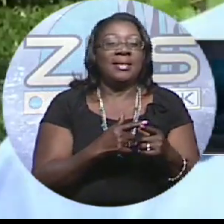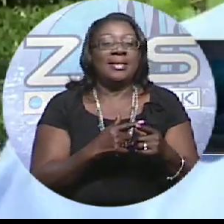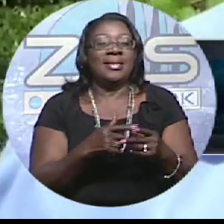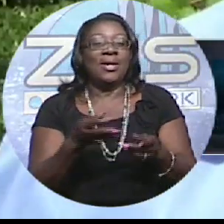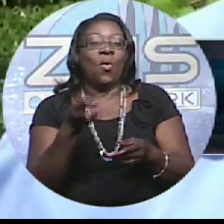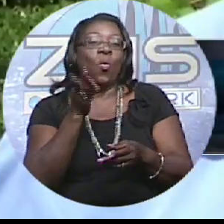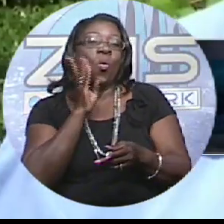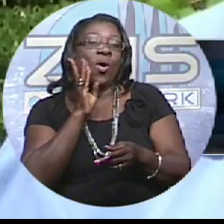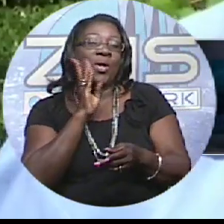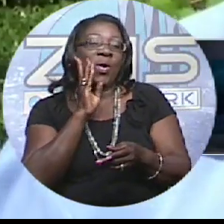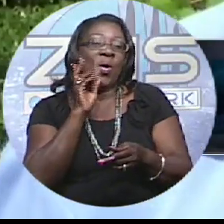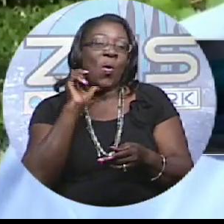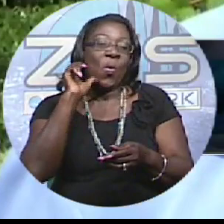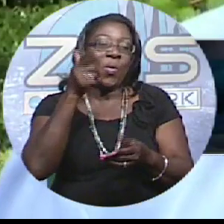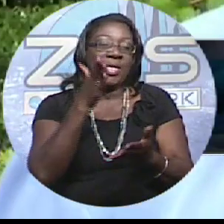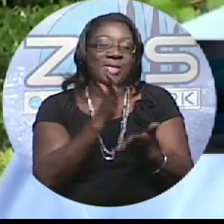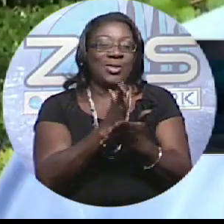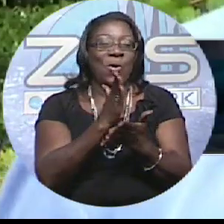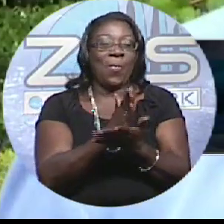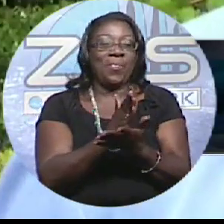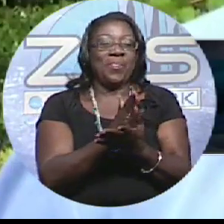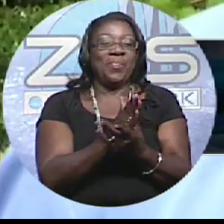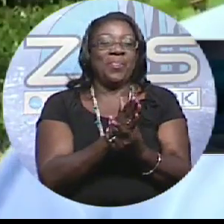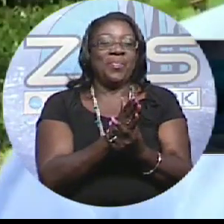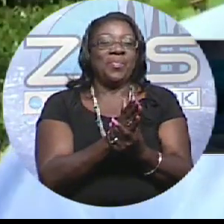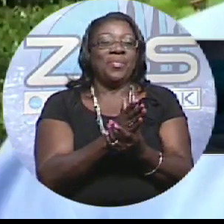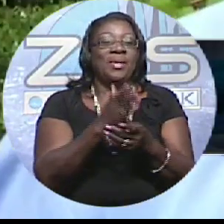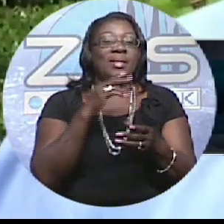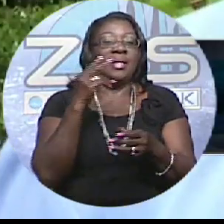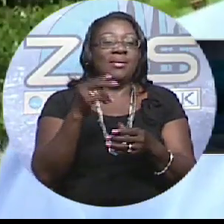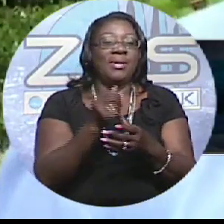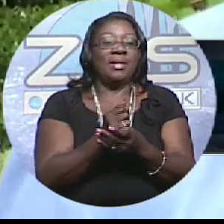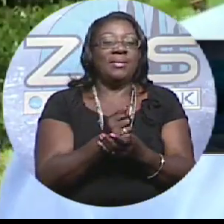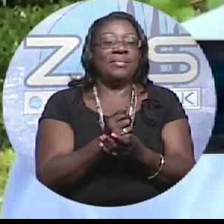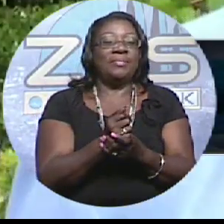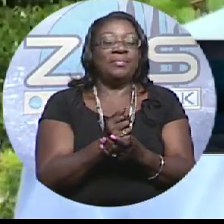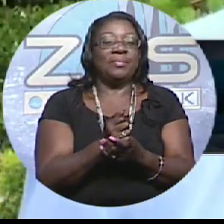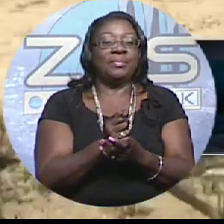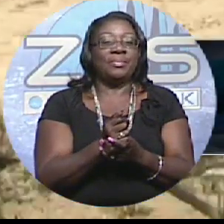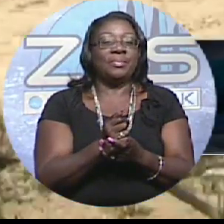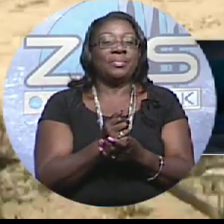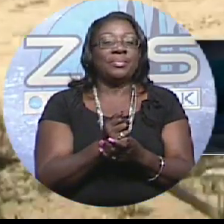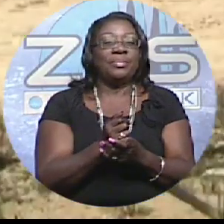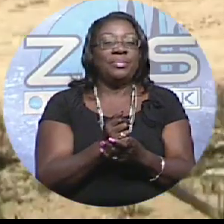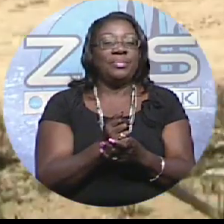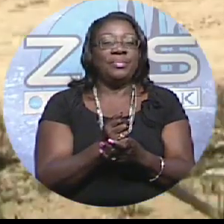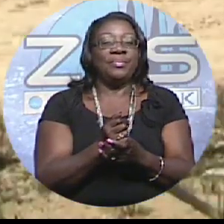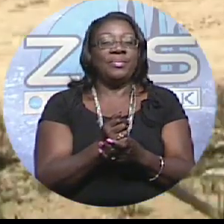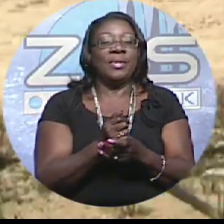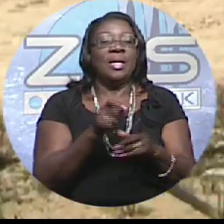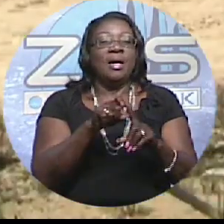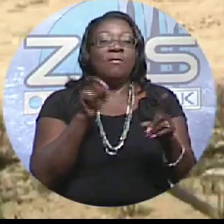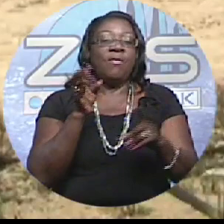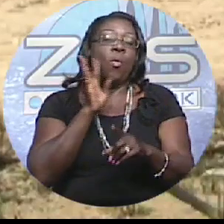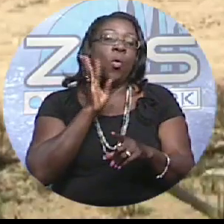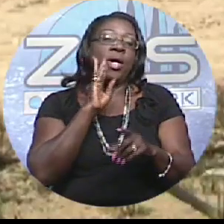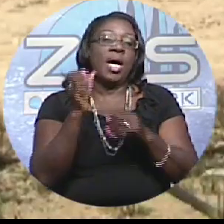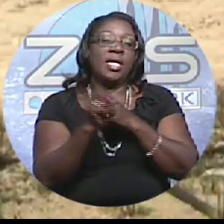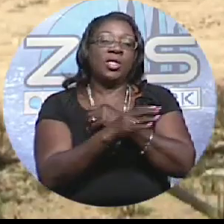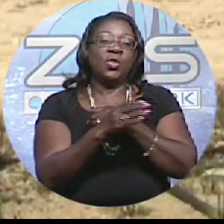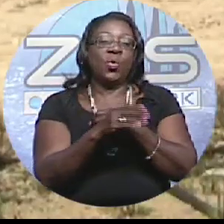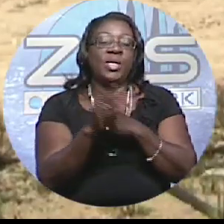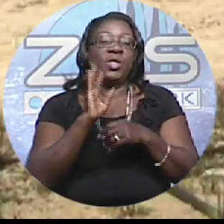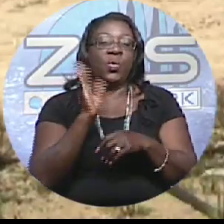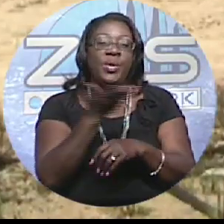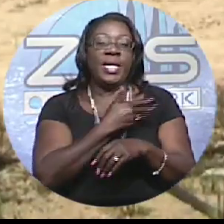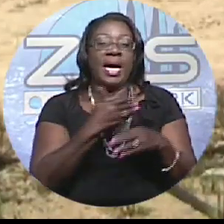distribution pumps here on the island, so that will have an effect on us, you know. But from water and sewage perspective,